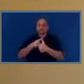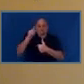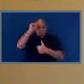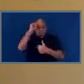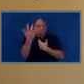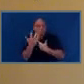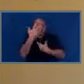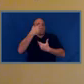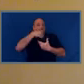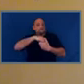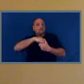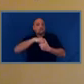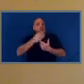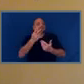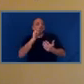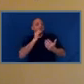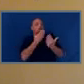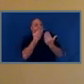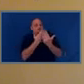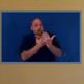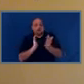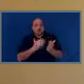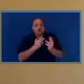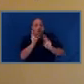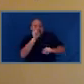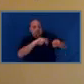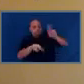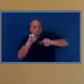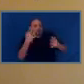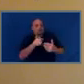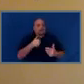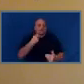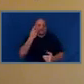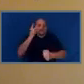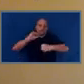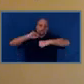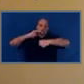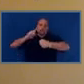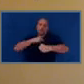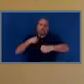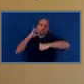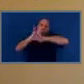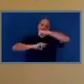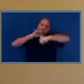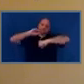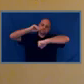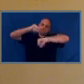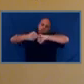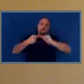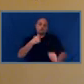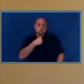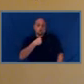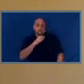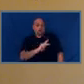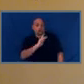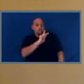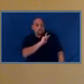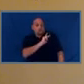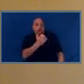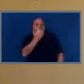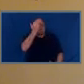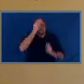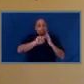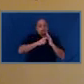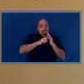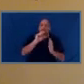and verifying the observations we've made on the asteroid. I'm personally interested in the origin of organic compounds in